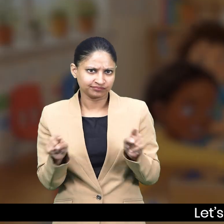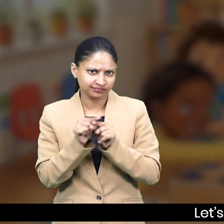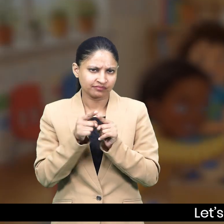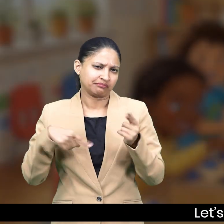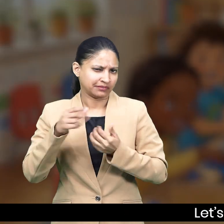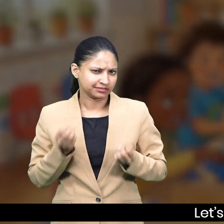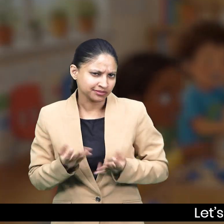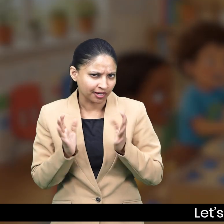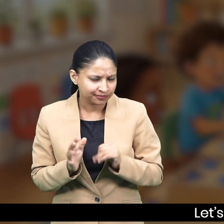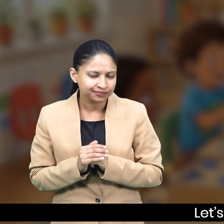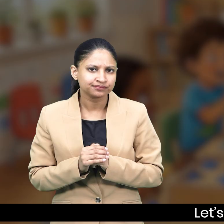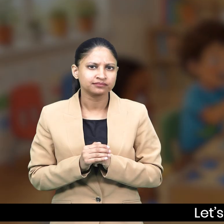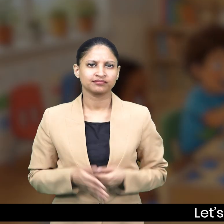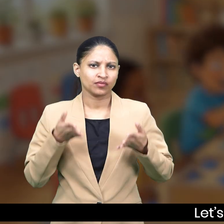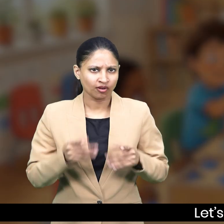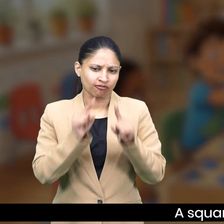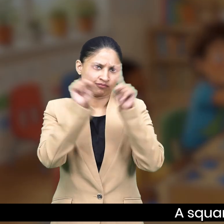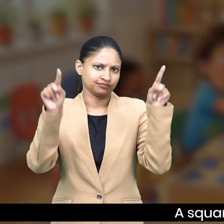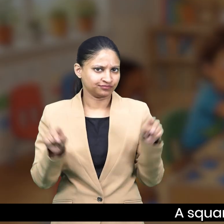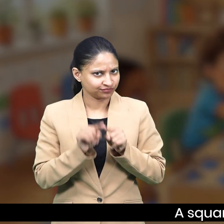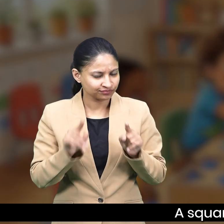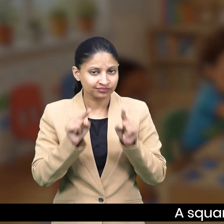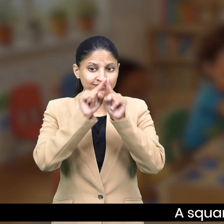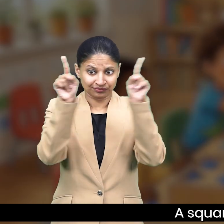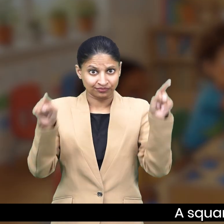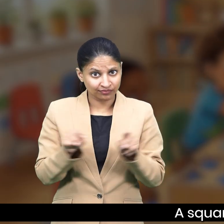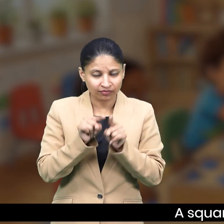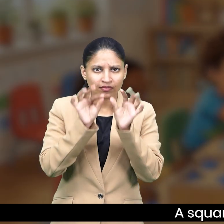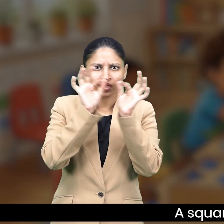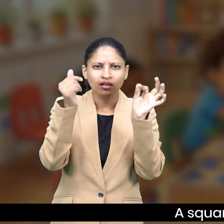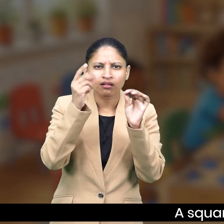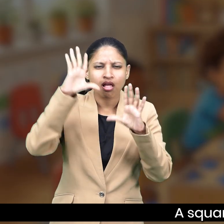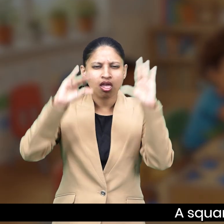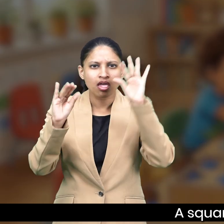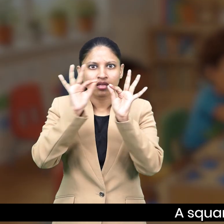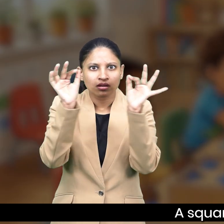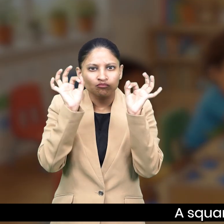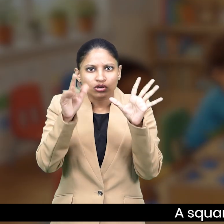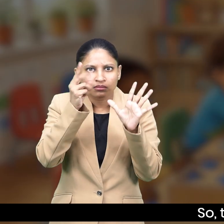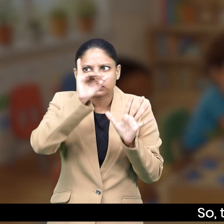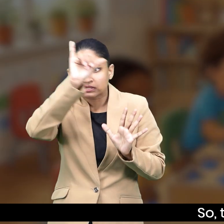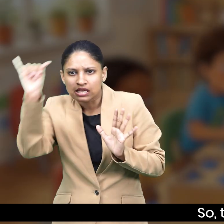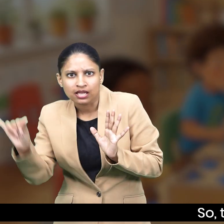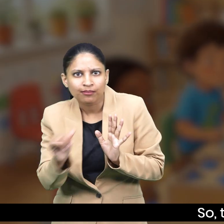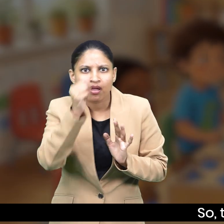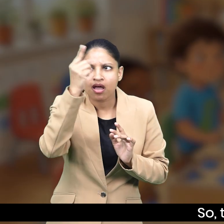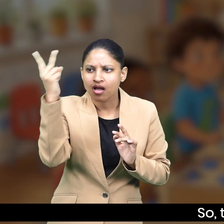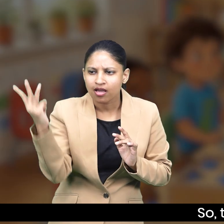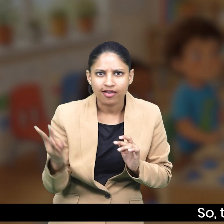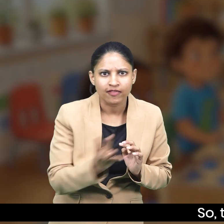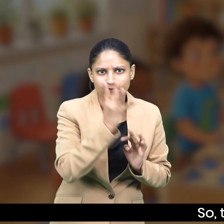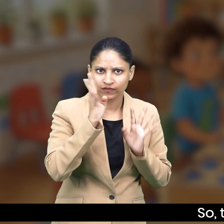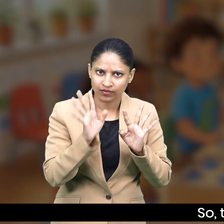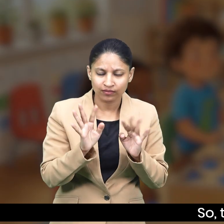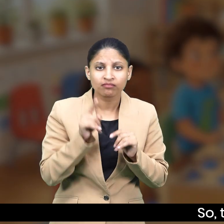Let's start with a square. A square has 4 equal sides. So, to find